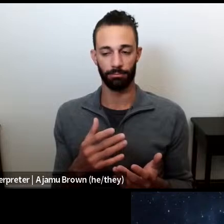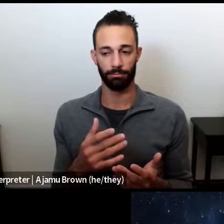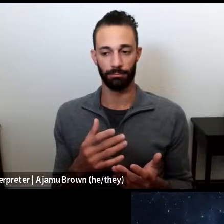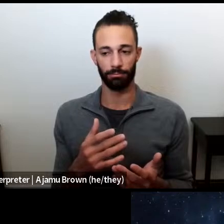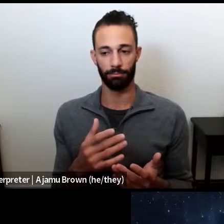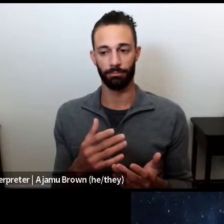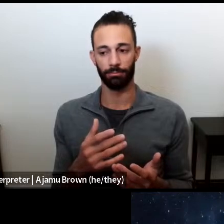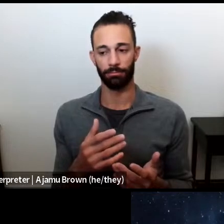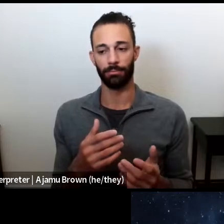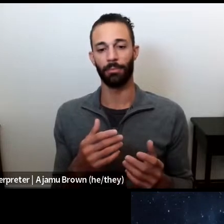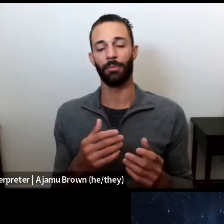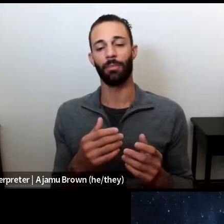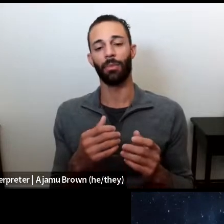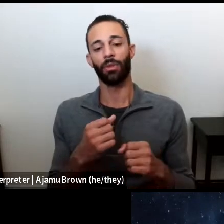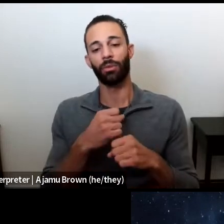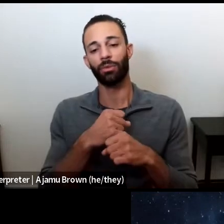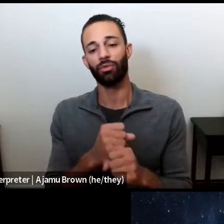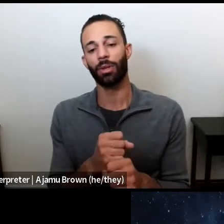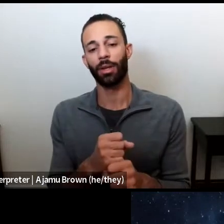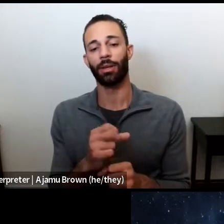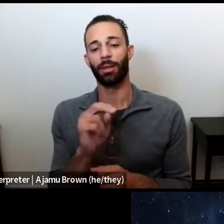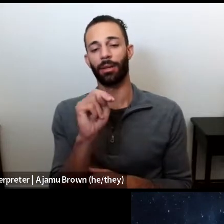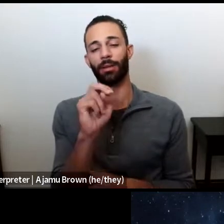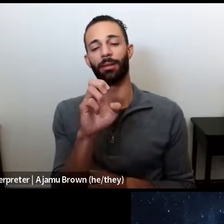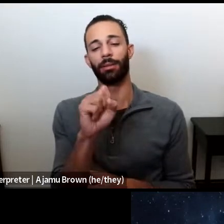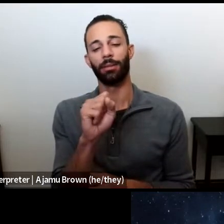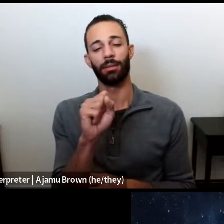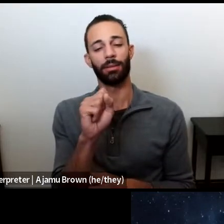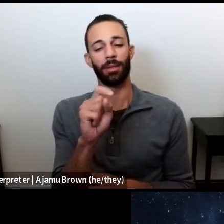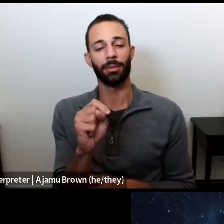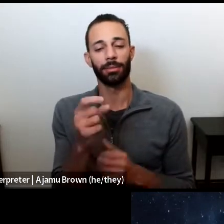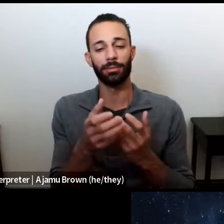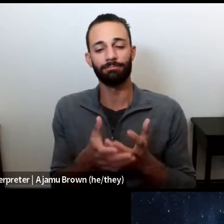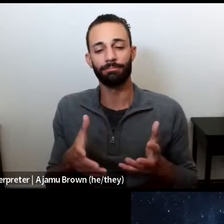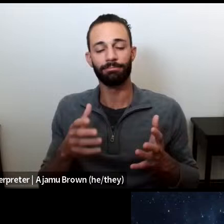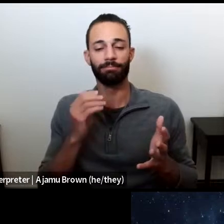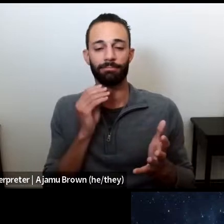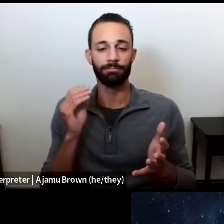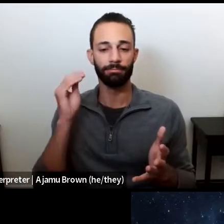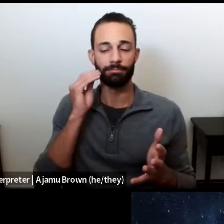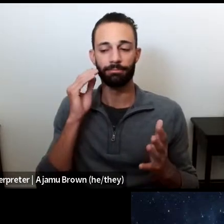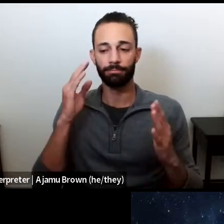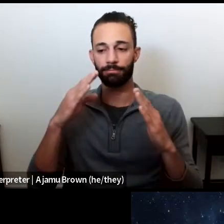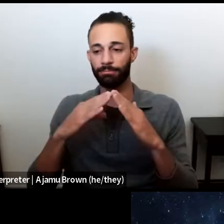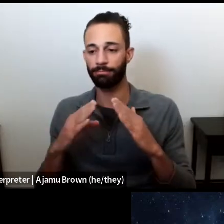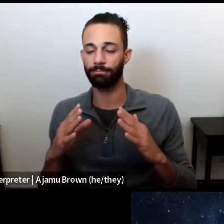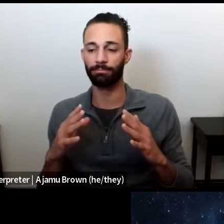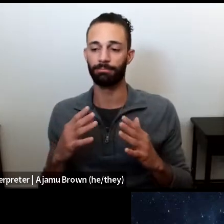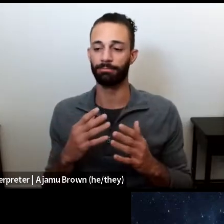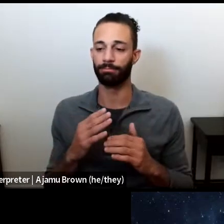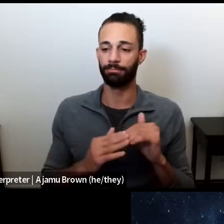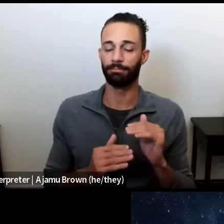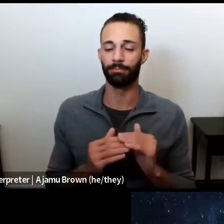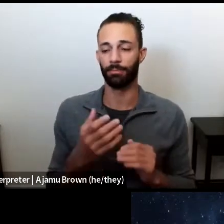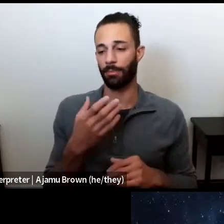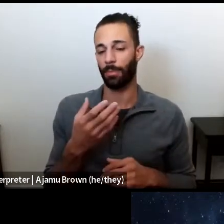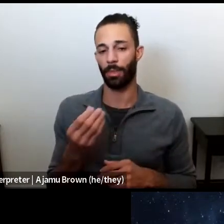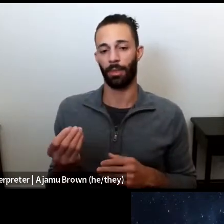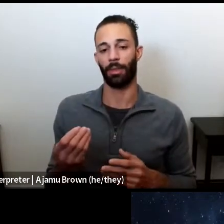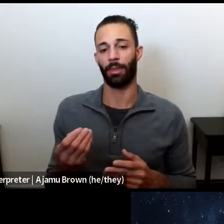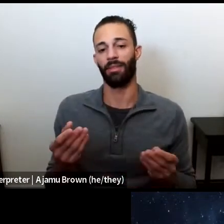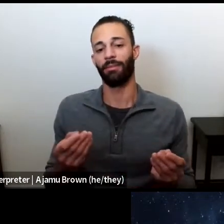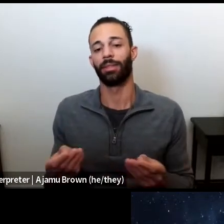create nests is kind of the visual I'm getting. Um, as well as facilitating connection.